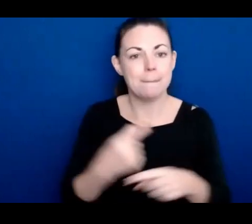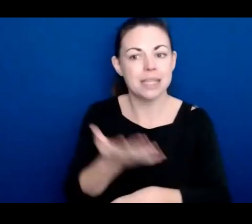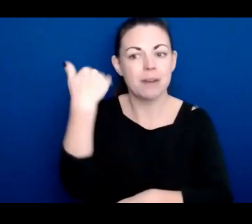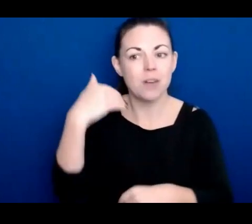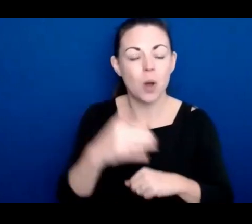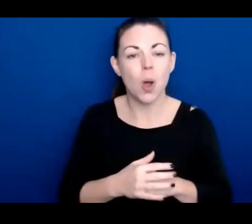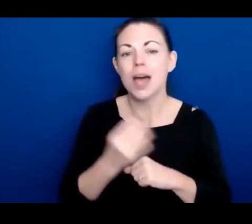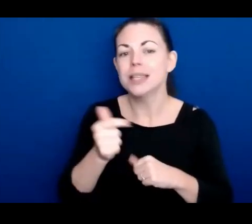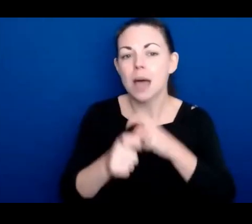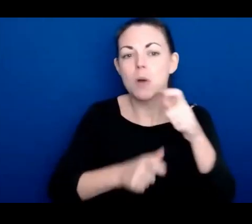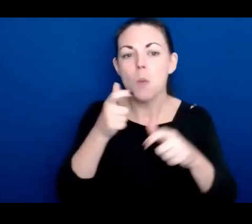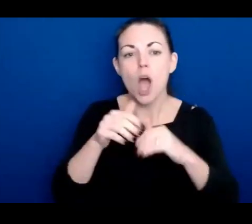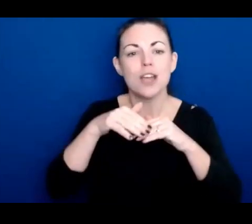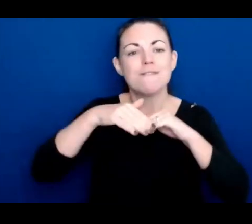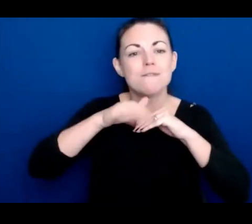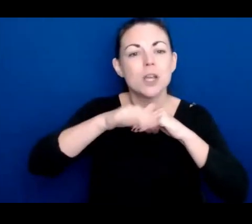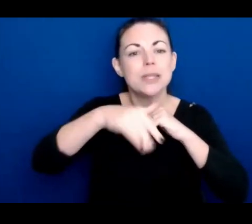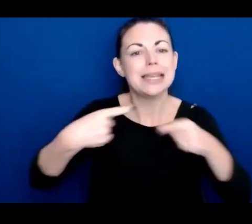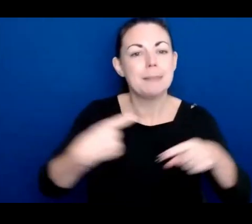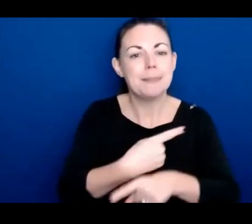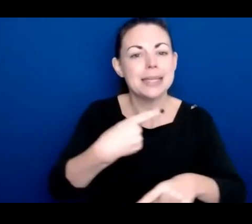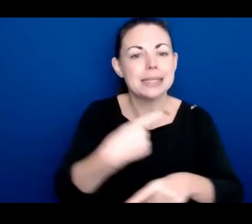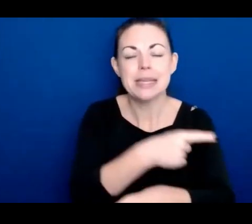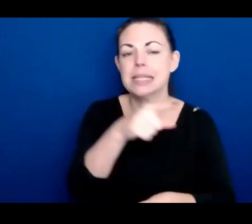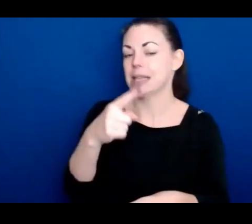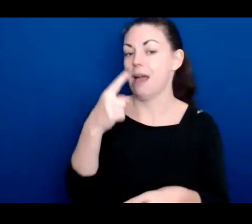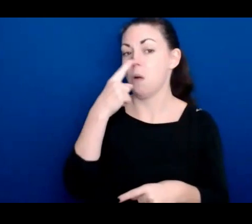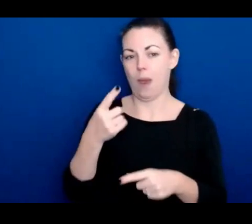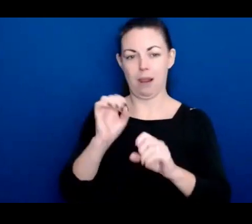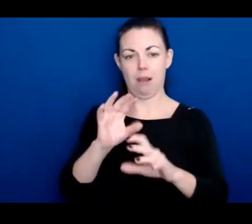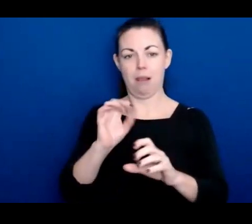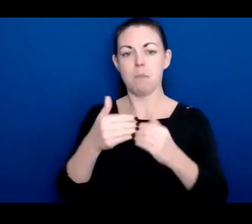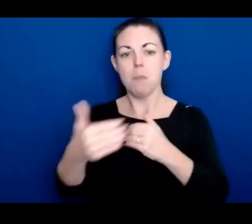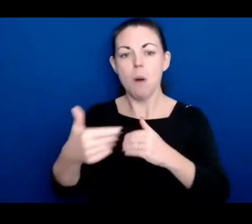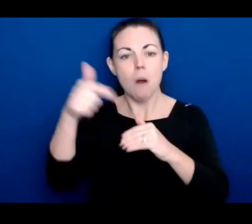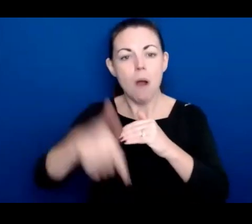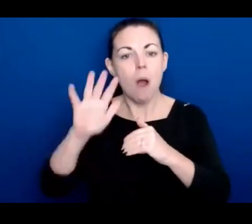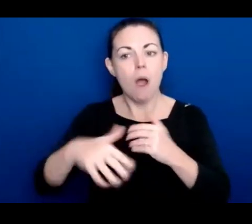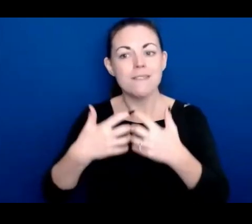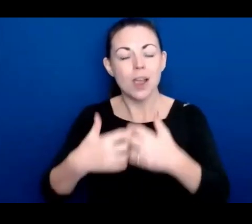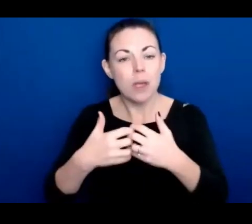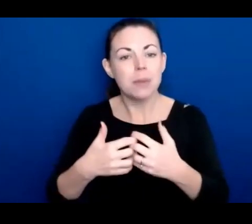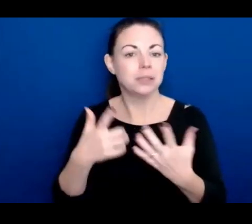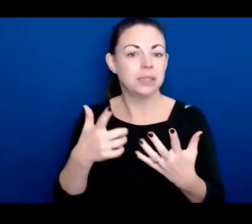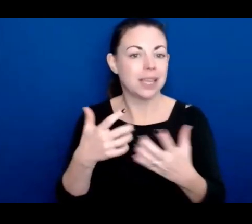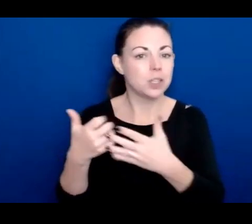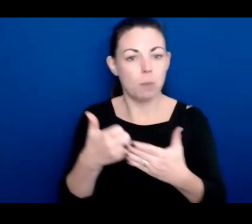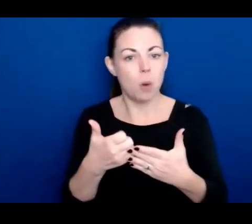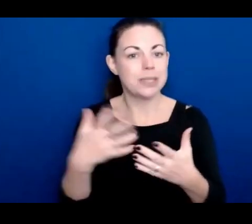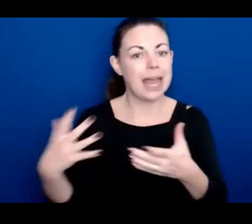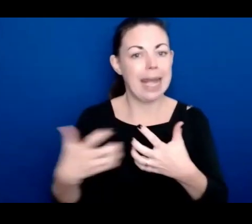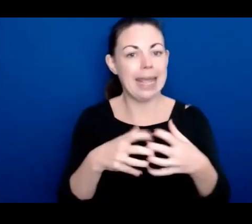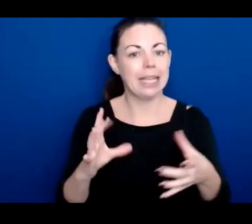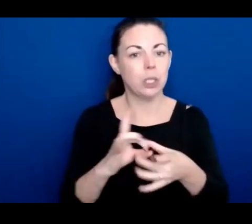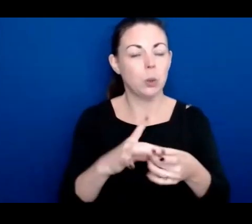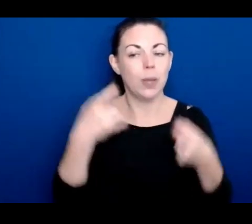well. And we're going to talk about some of the equipment today that will support your hearing aids. Now, I'm wearing some today, some of the Roger devices, and like I